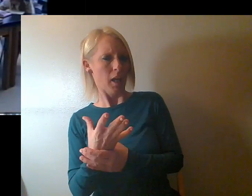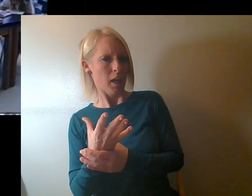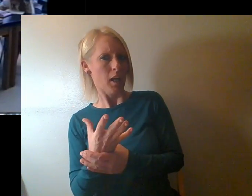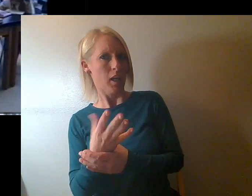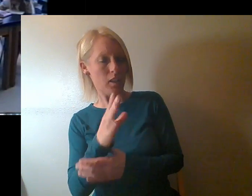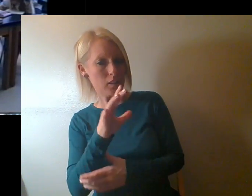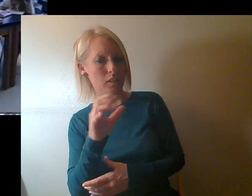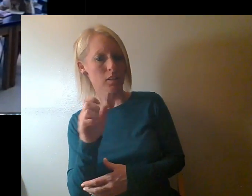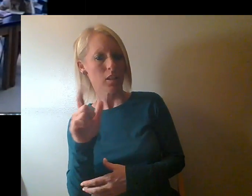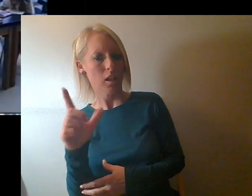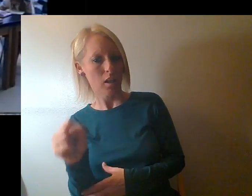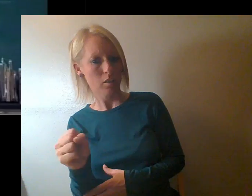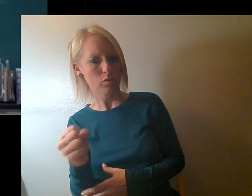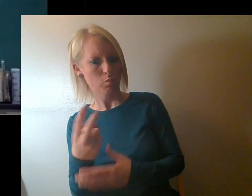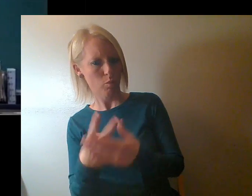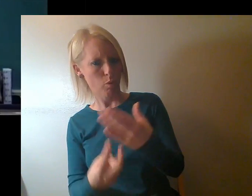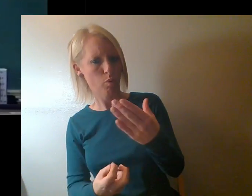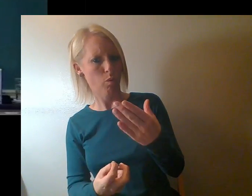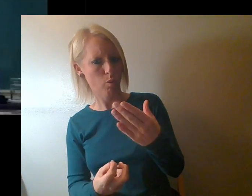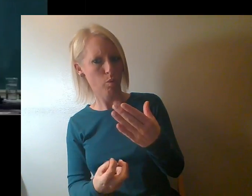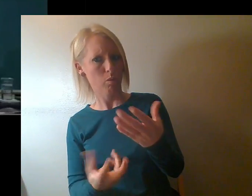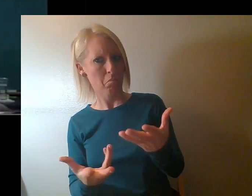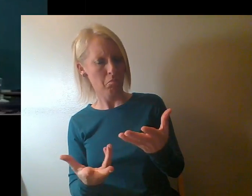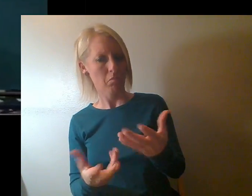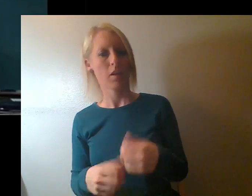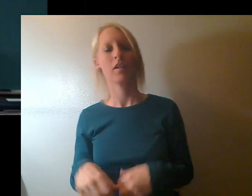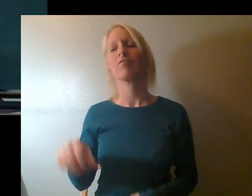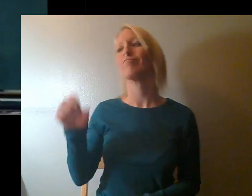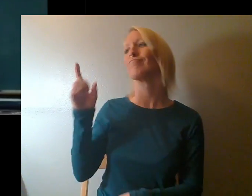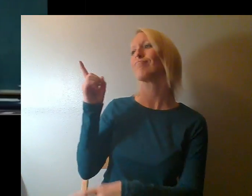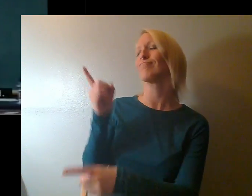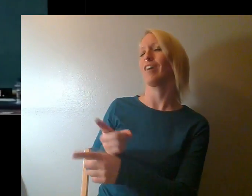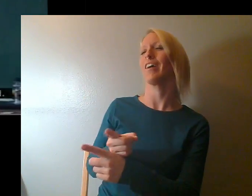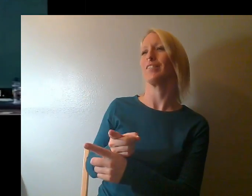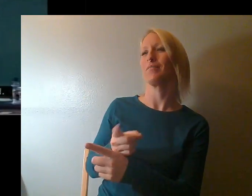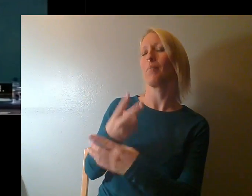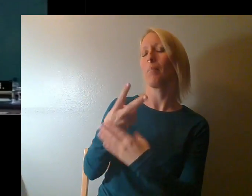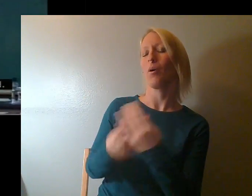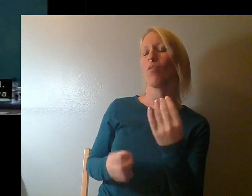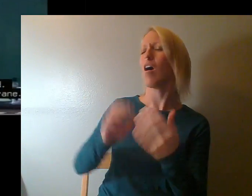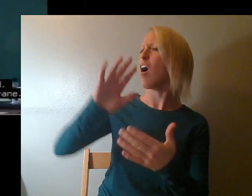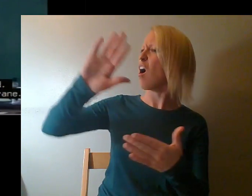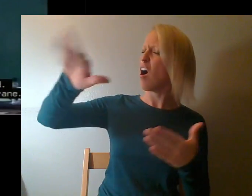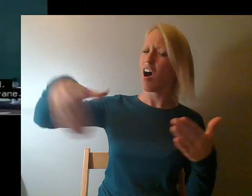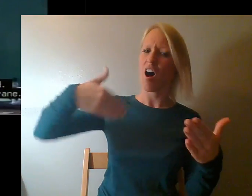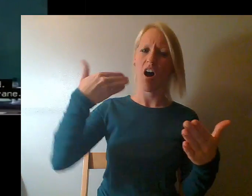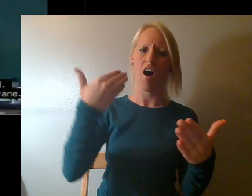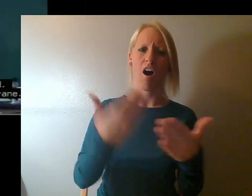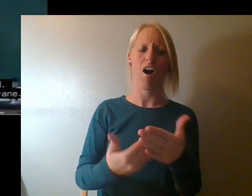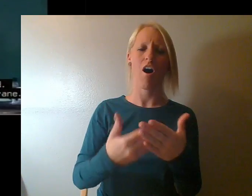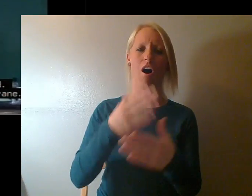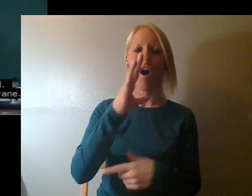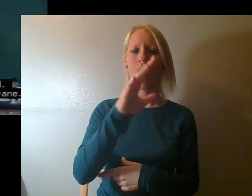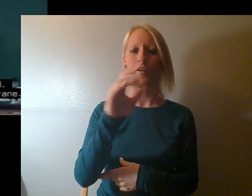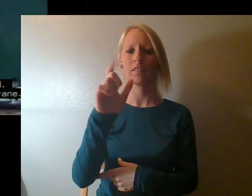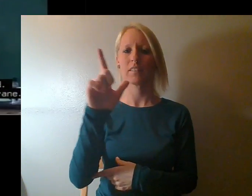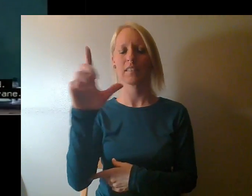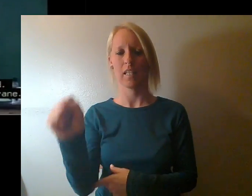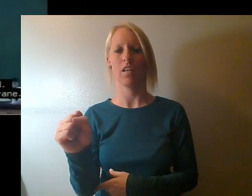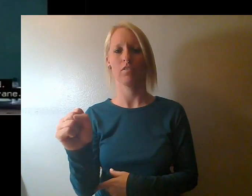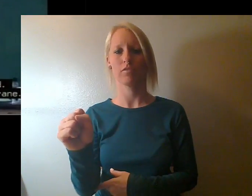both. All cells. Okay. All right. It's both. Right. You got it at the end. All cells have a cell membrane.